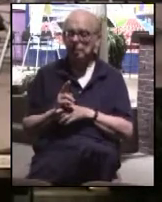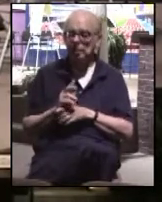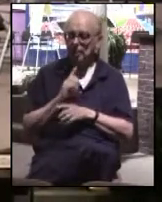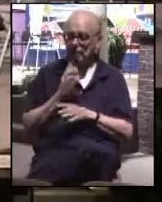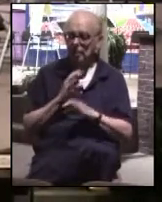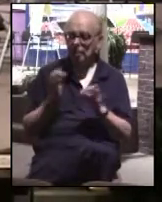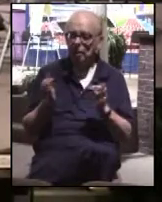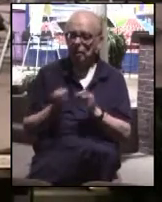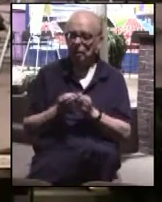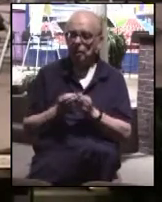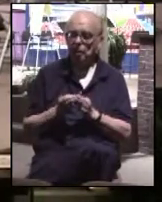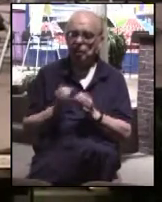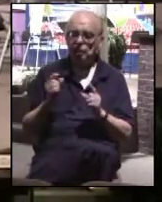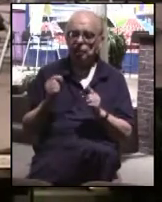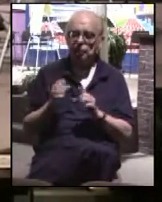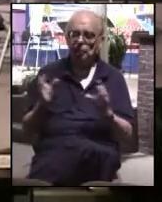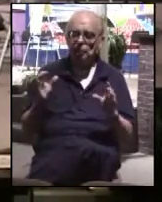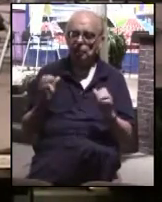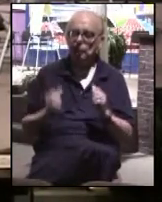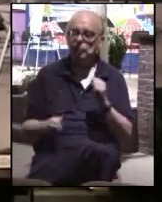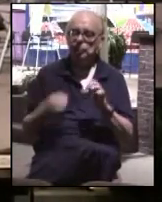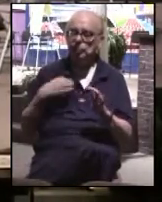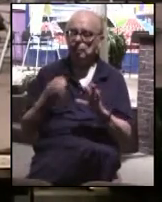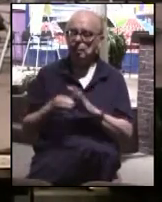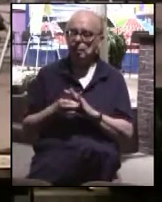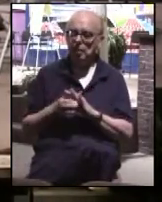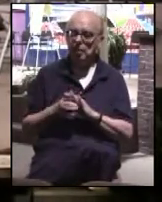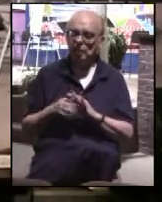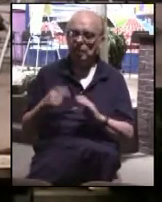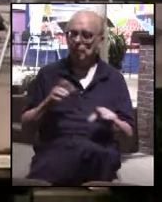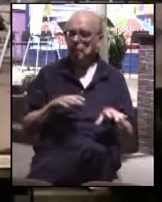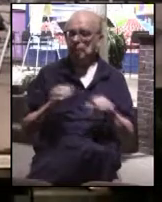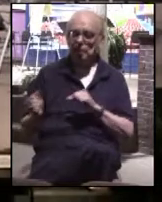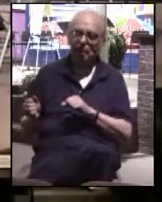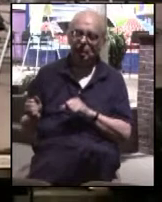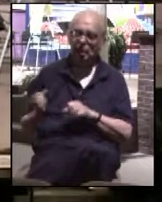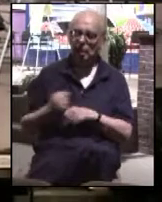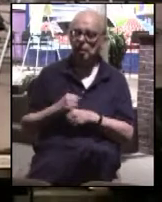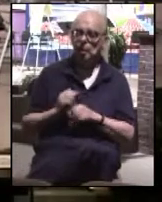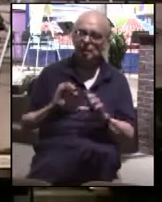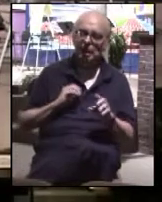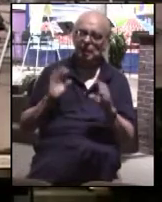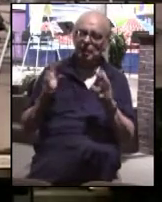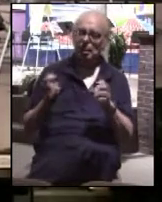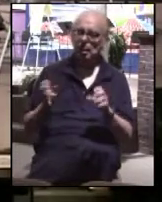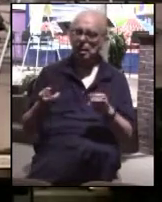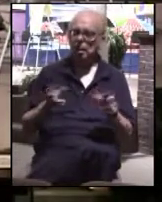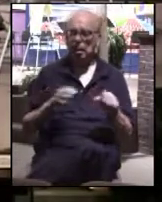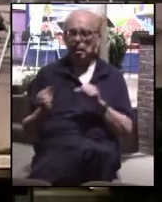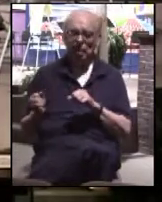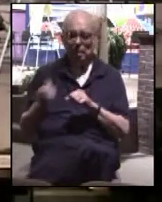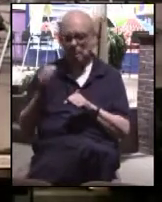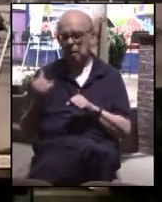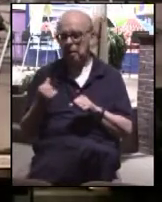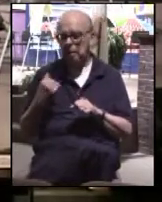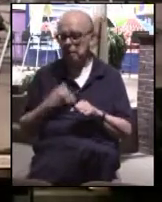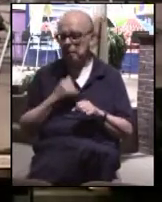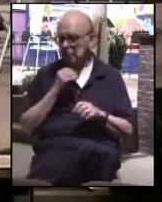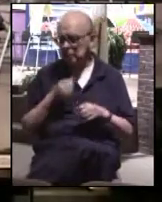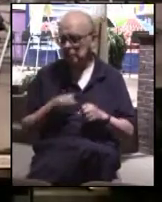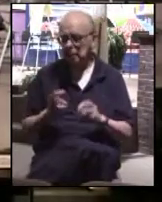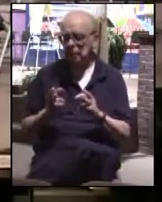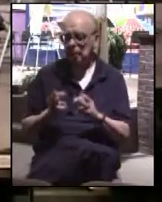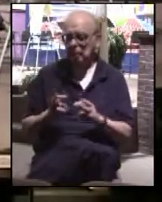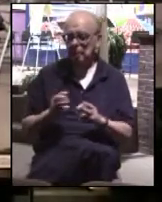family to which we belong big difference when we leave we make a statement when we leave because we don't get our way